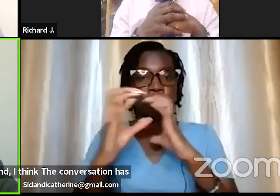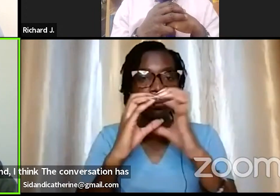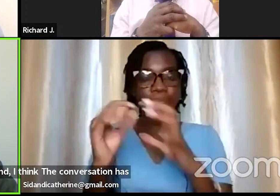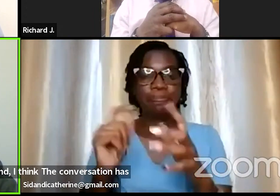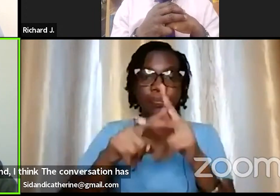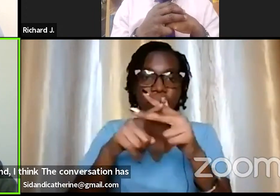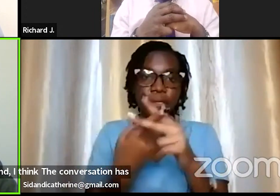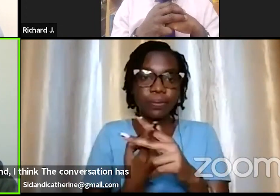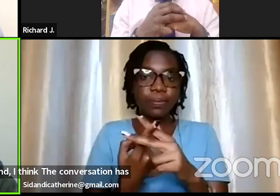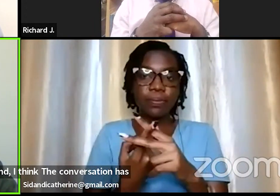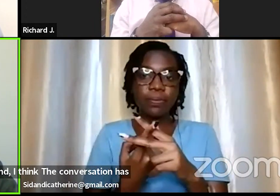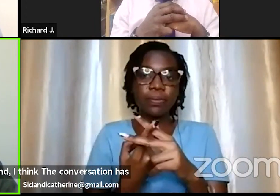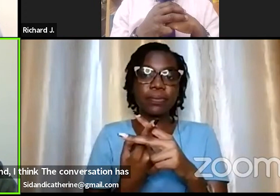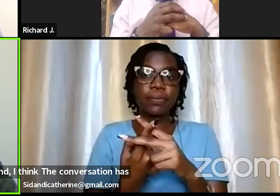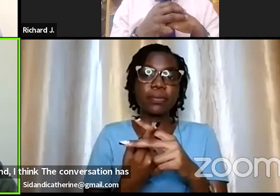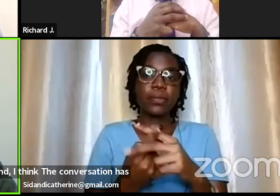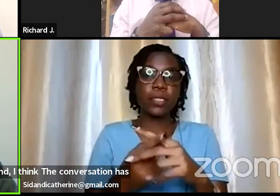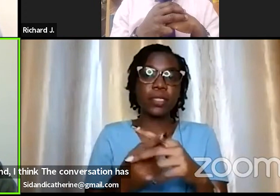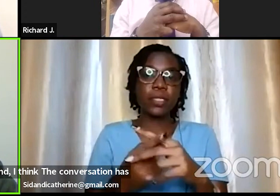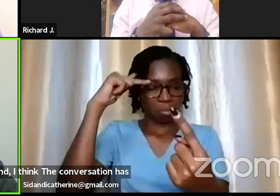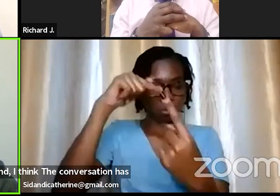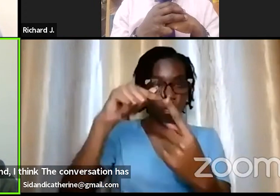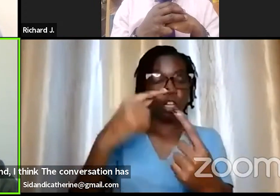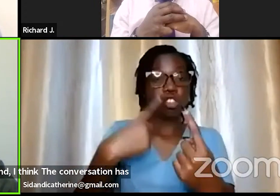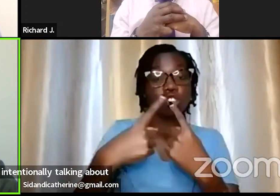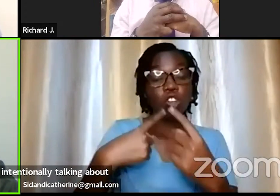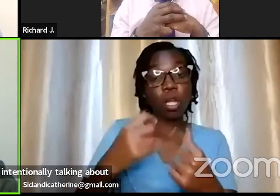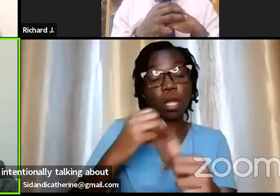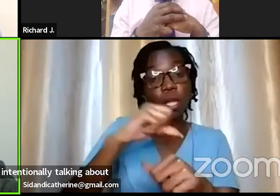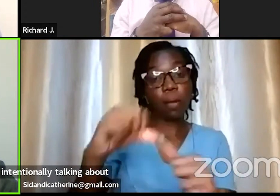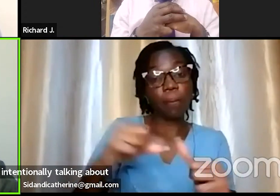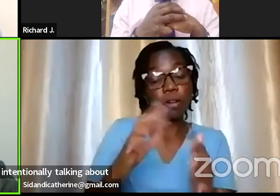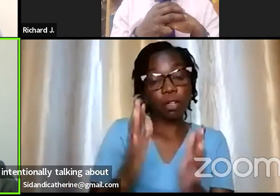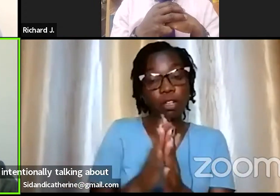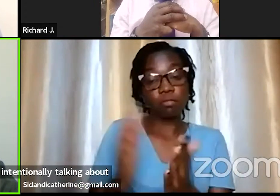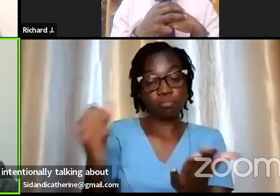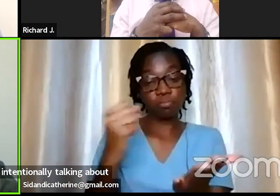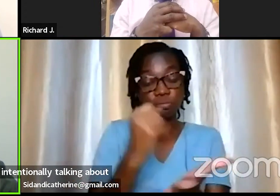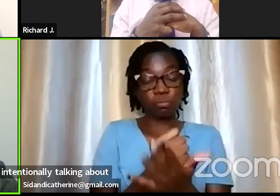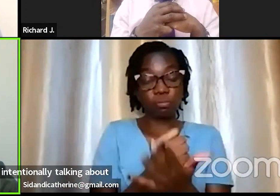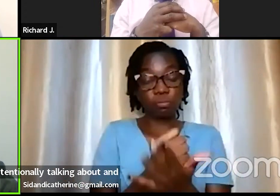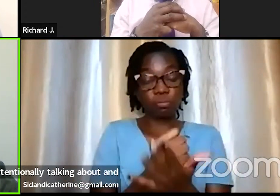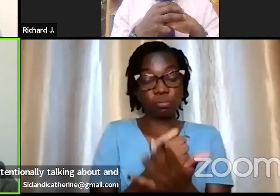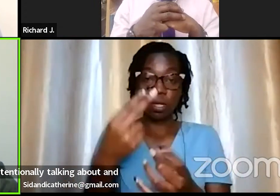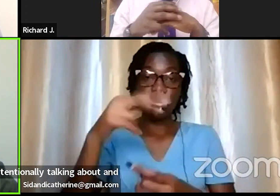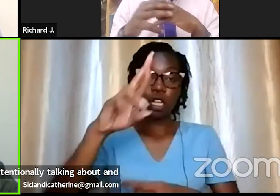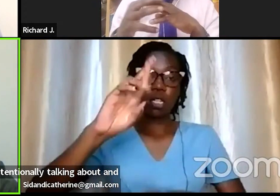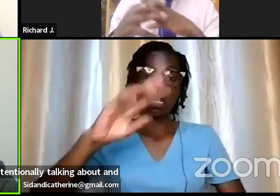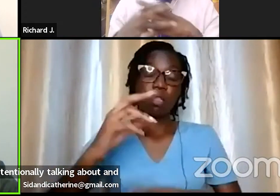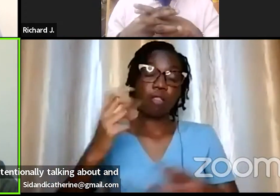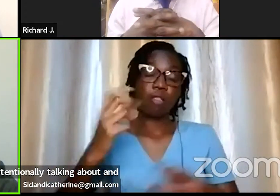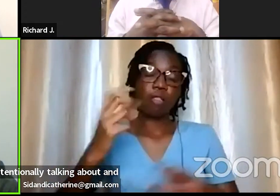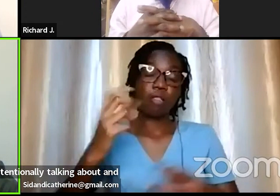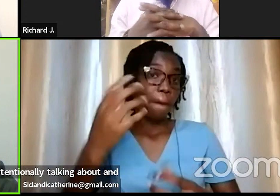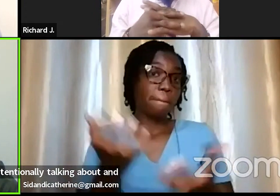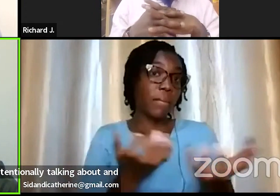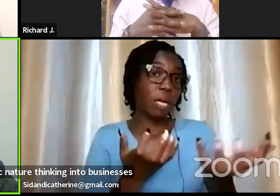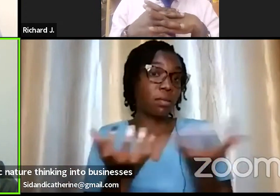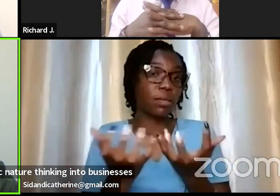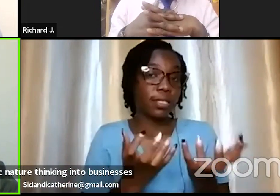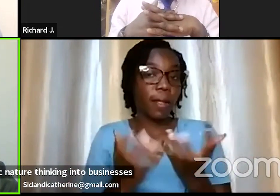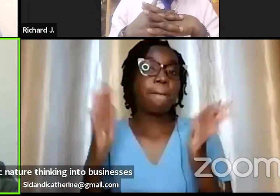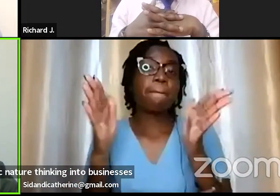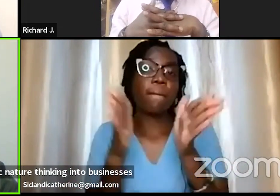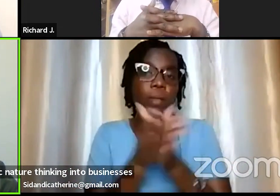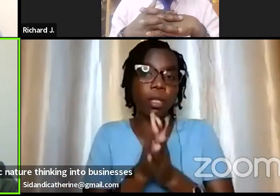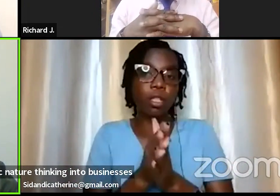far as intentionally talking about and implementing strategic HR thinking into businesses. And